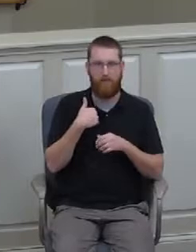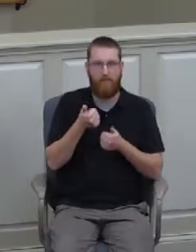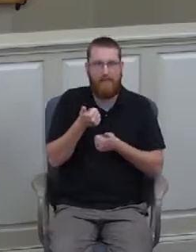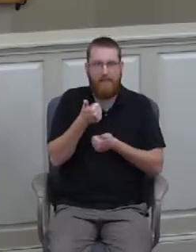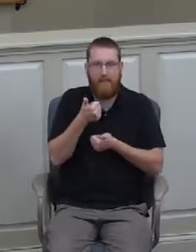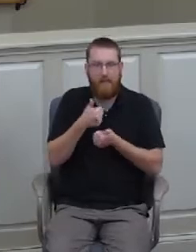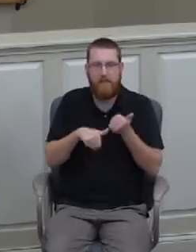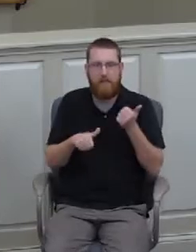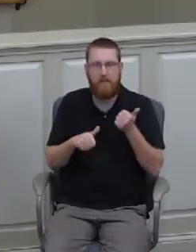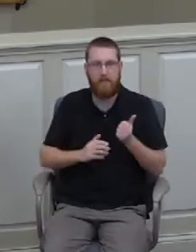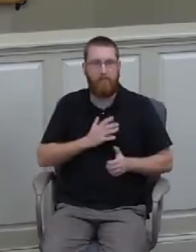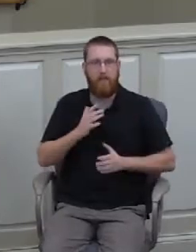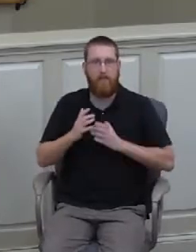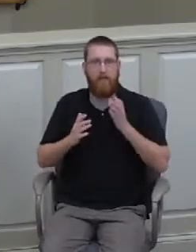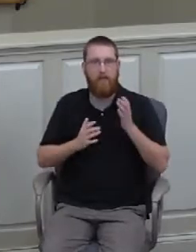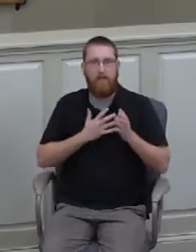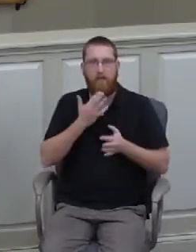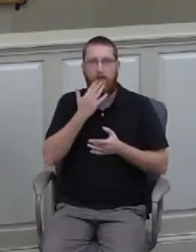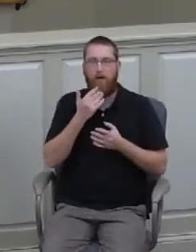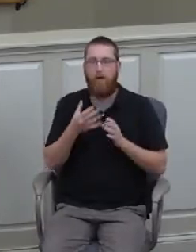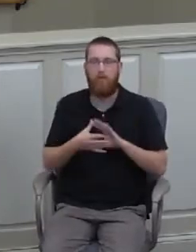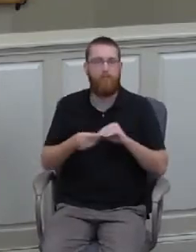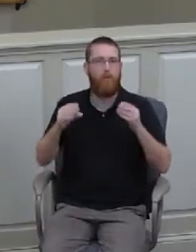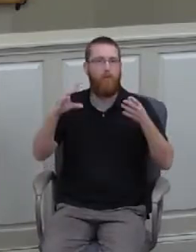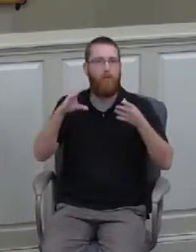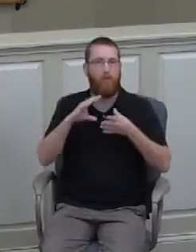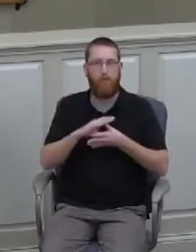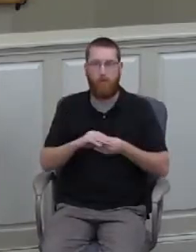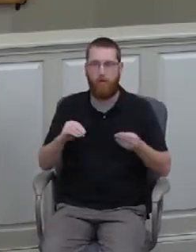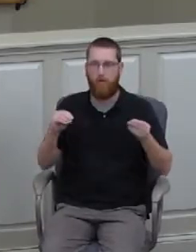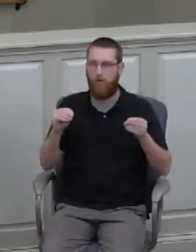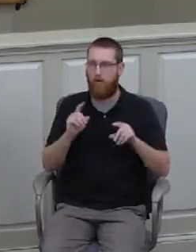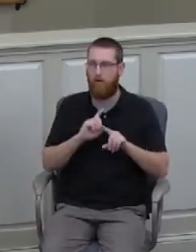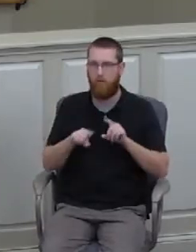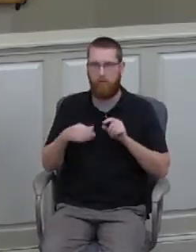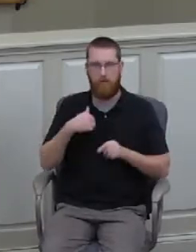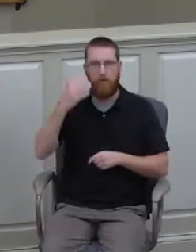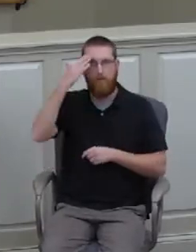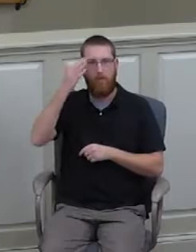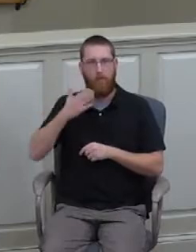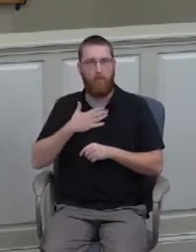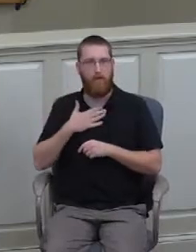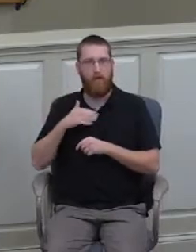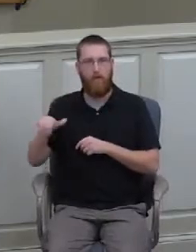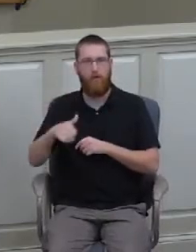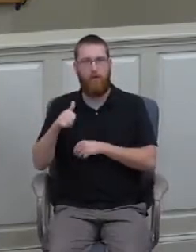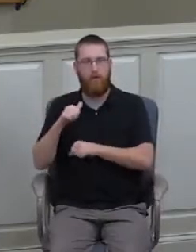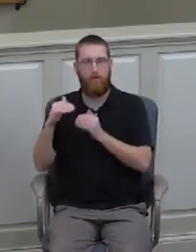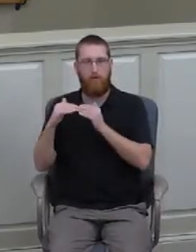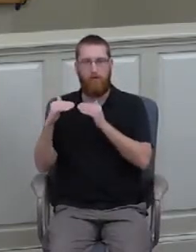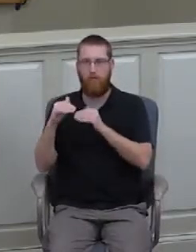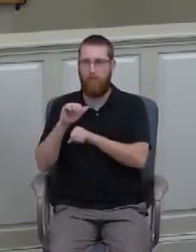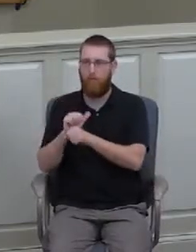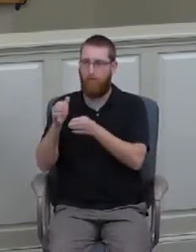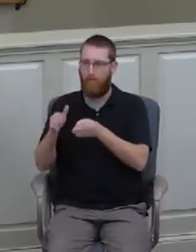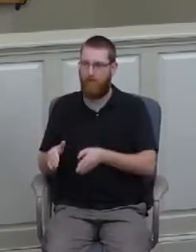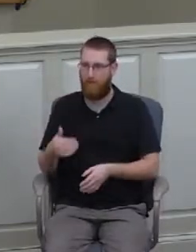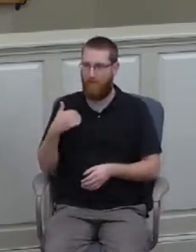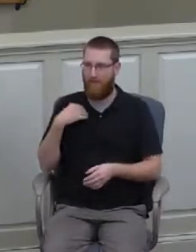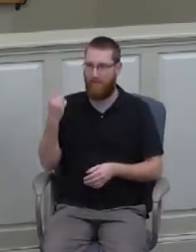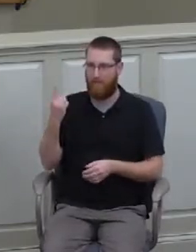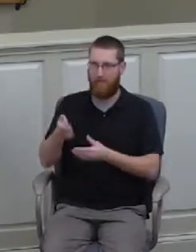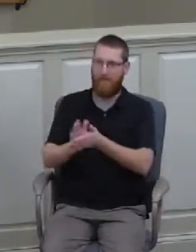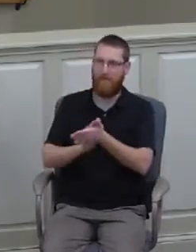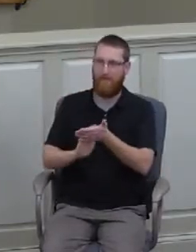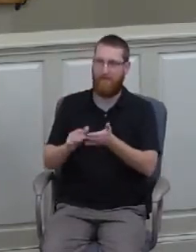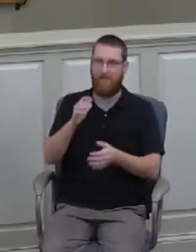anything too colorful to tell, but I do know my colleague does. So Imagine that. I